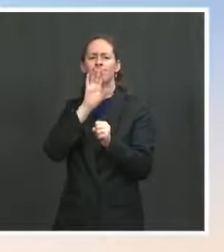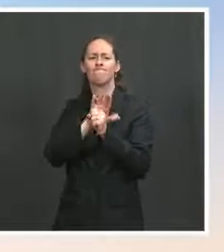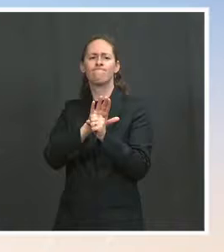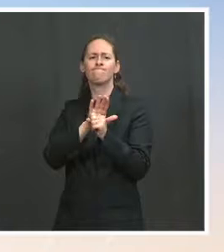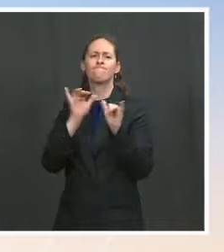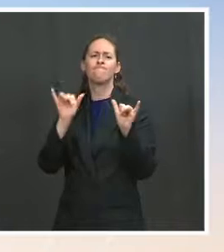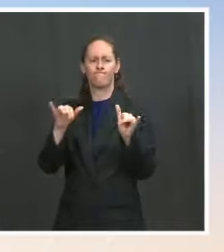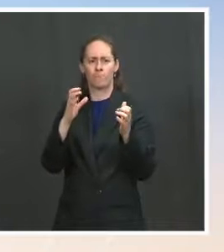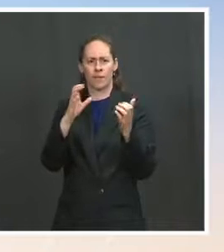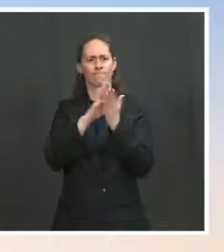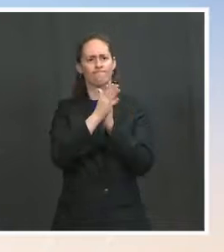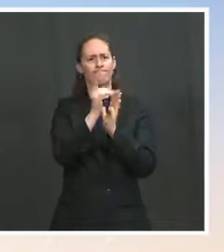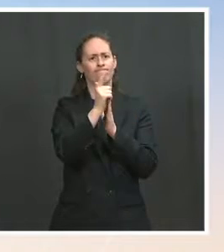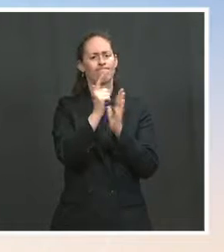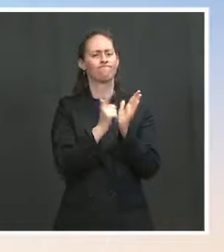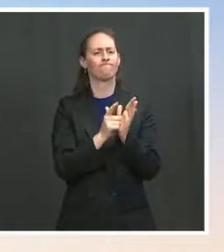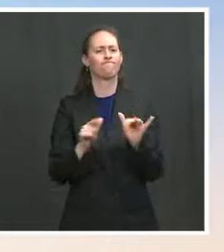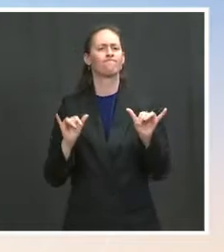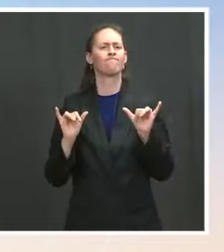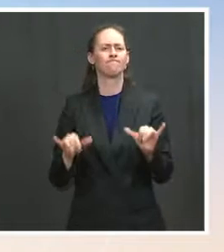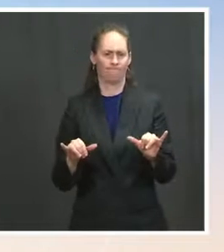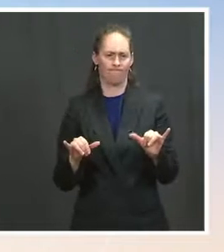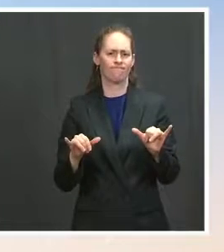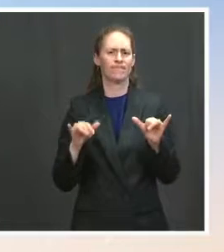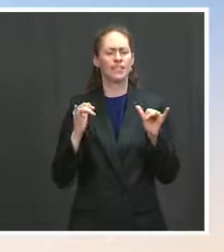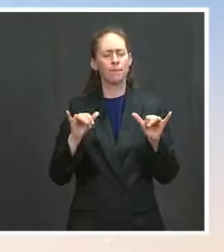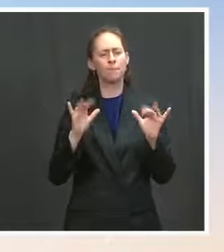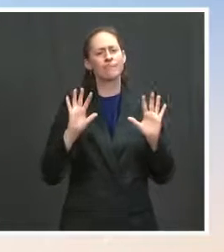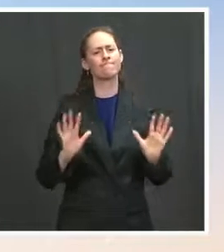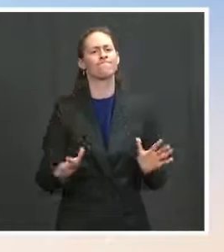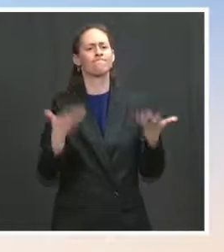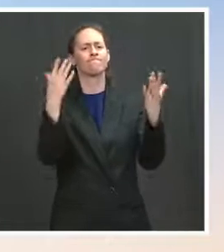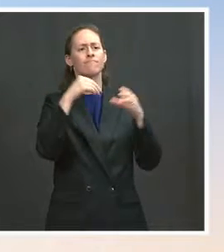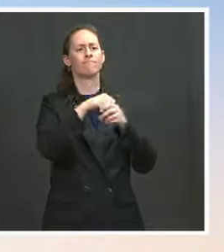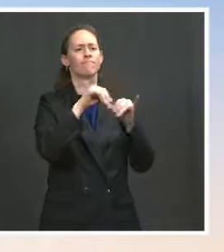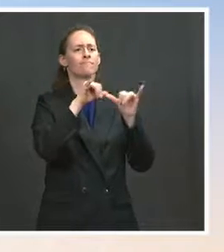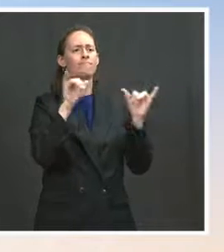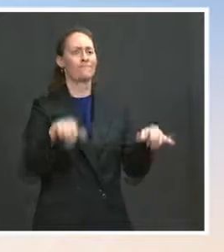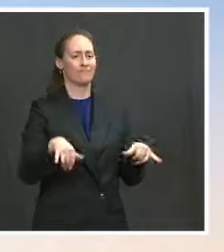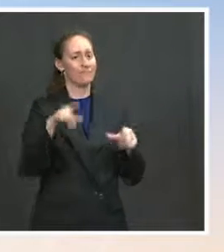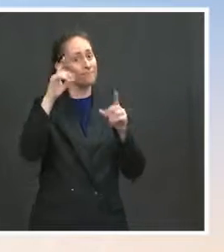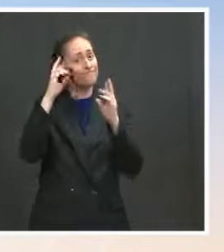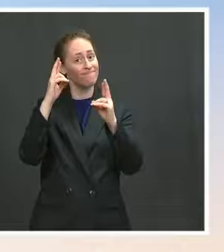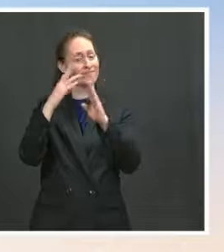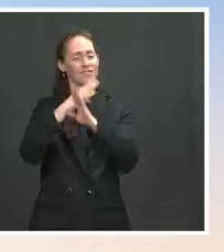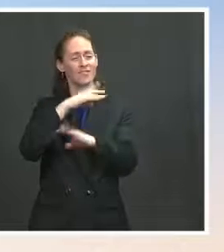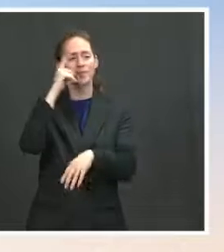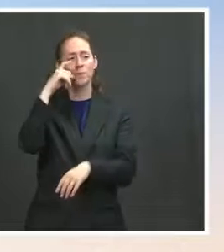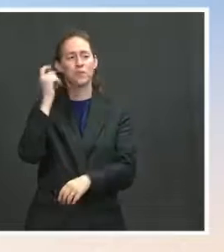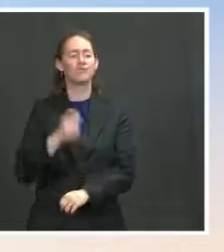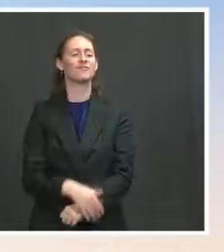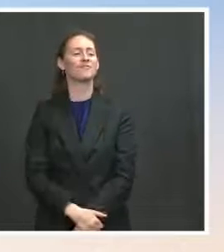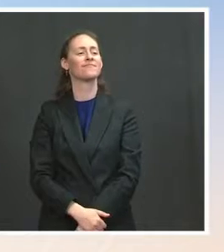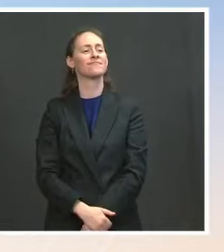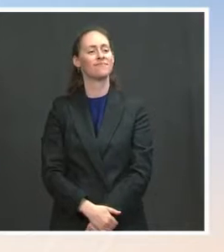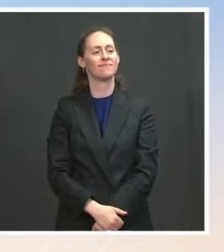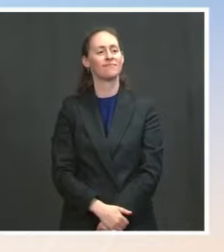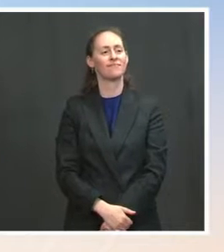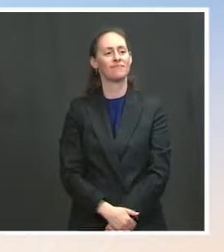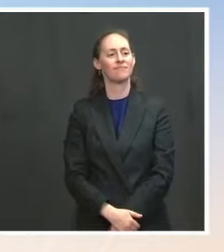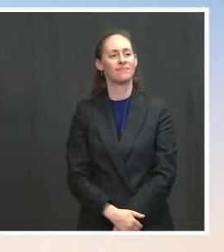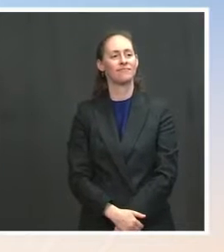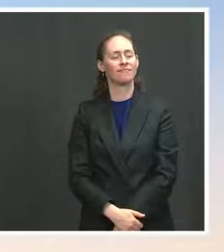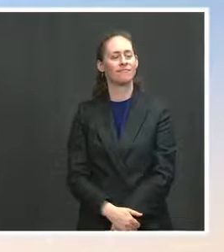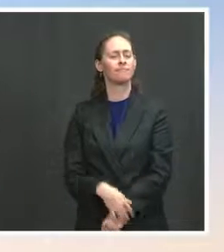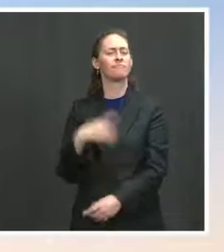historic investment infrastructure, by the summer. Just one more. Yeah. The Remain in Mexico policy's ended. Is it still your message to